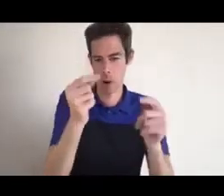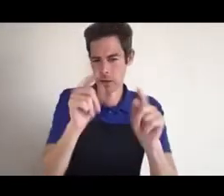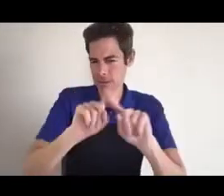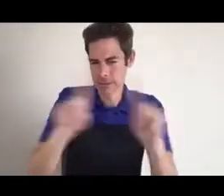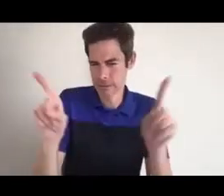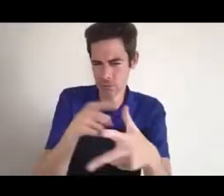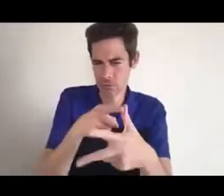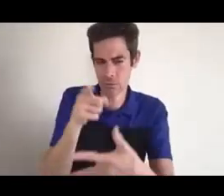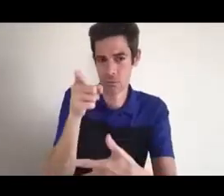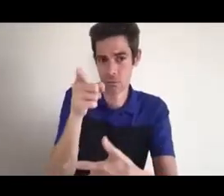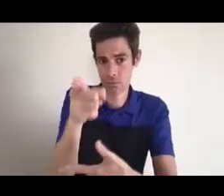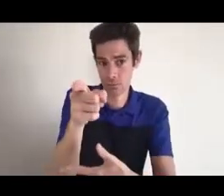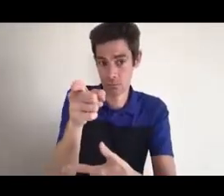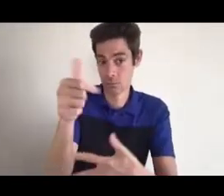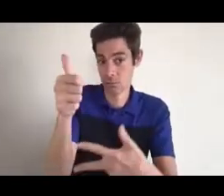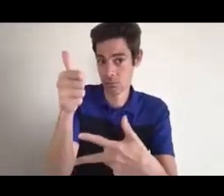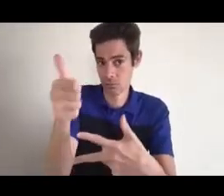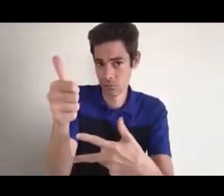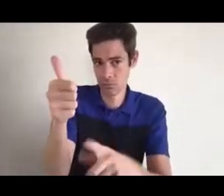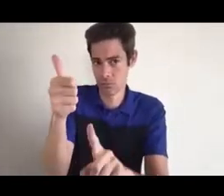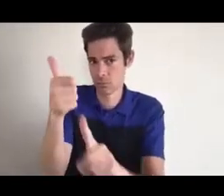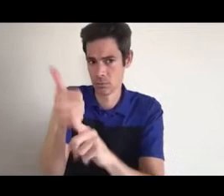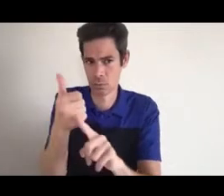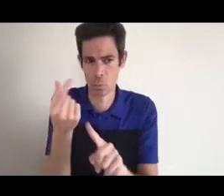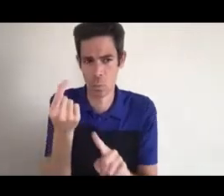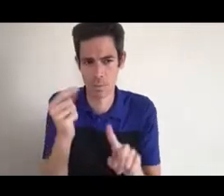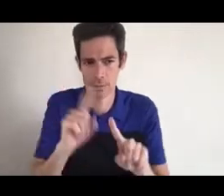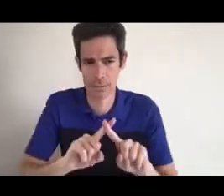that problem. So what's the difference?